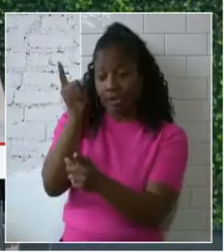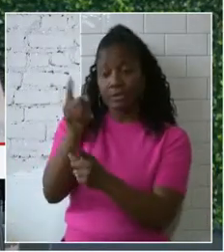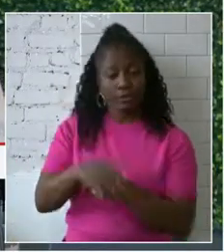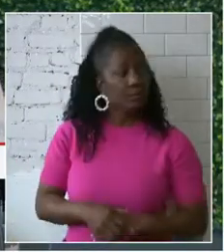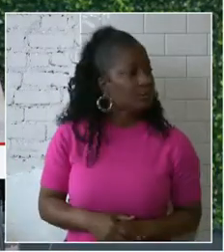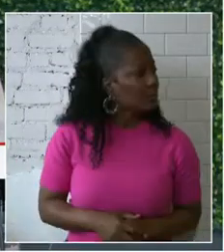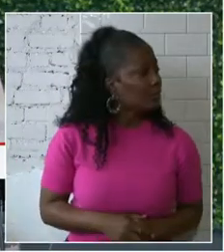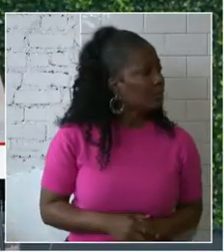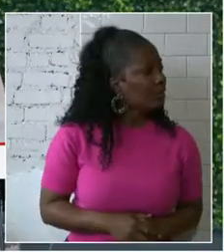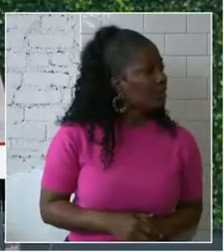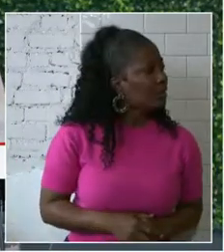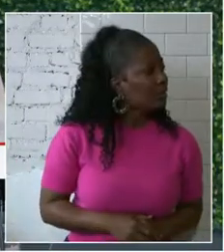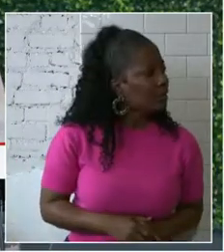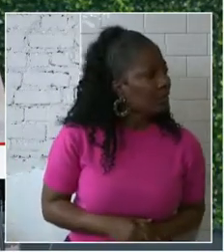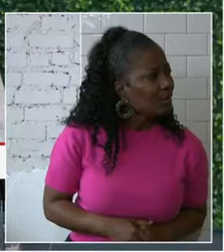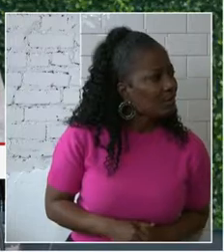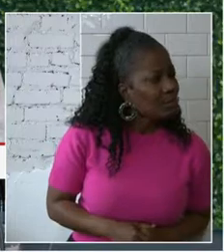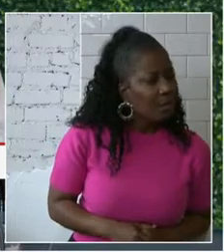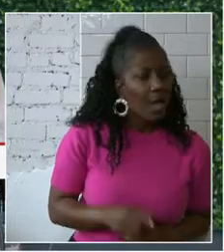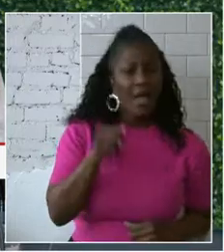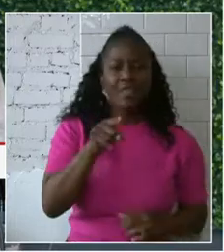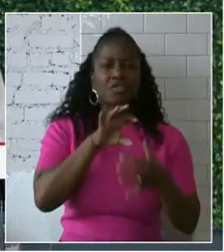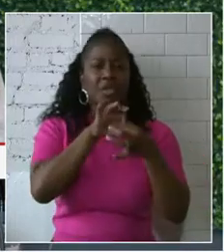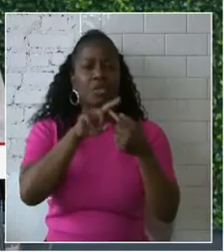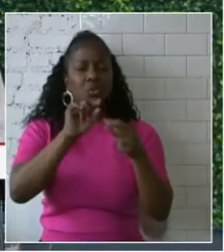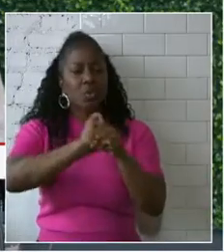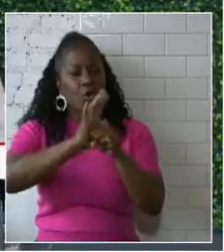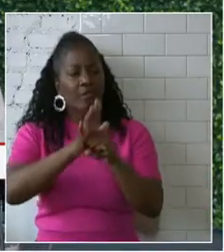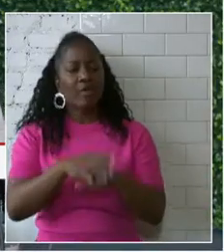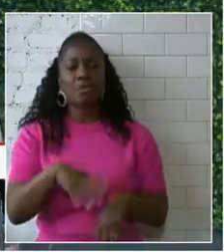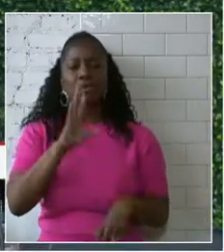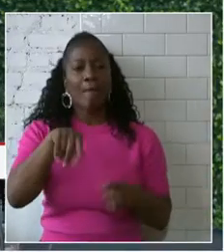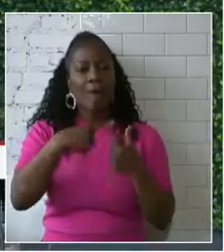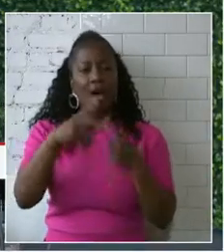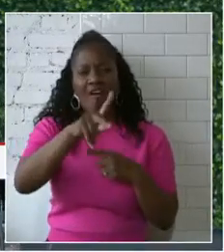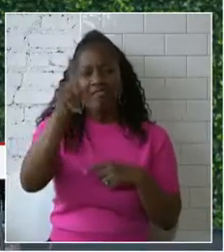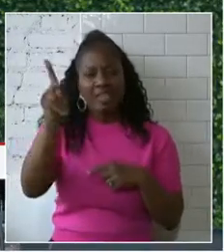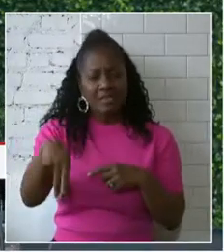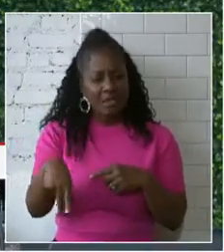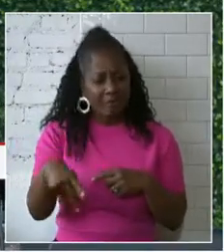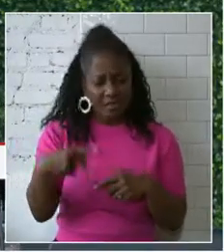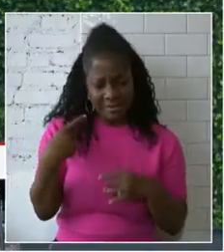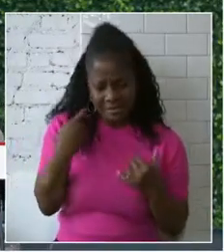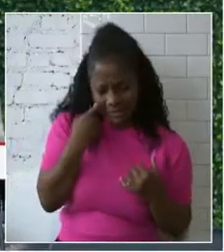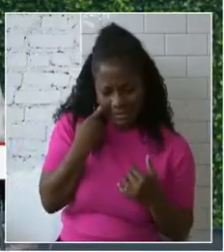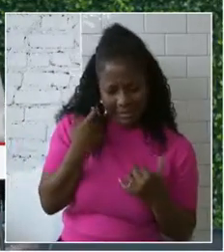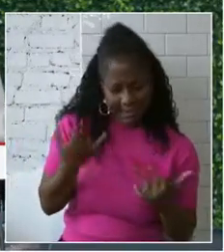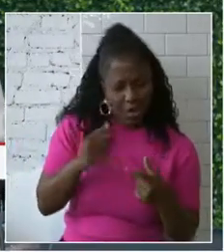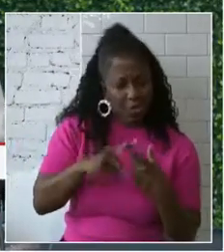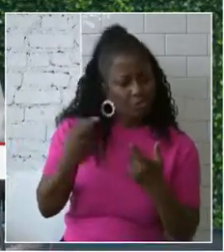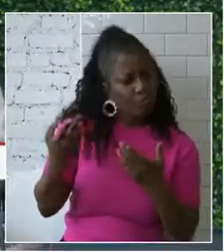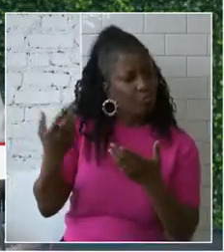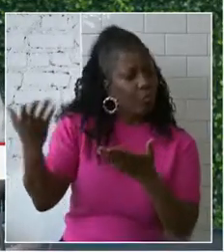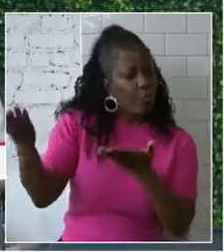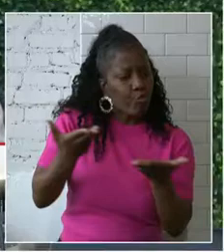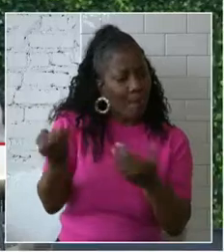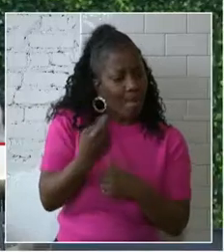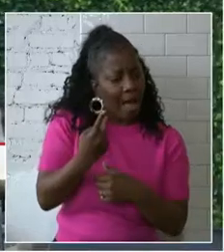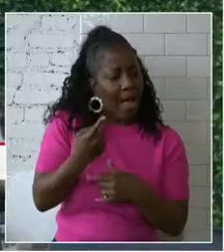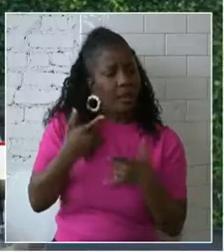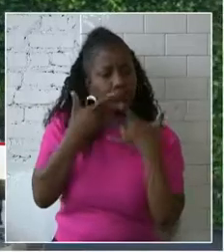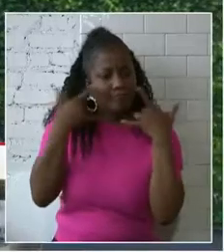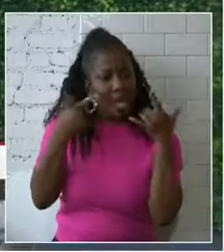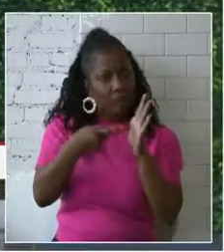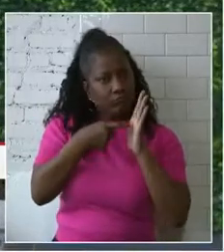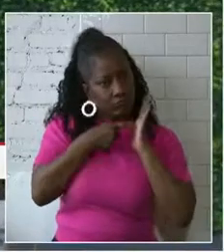Yes. I guess I'll ask one COVID related, just because Philadelphia, there's a legal battle over, but they're trying to bring their indoor mask mandate back. So as we're seeing